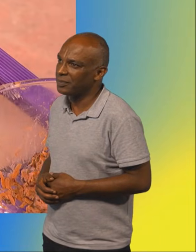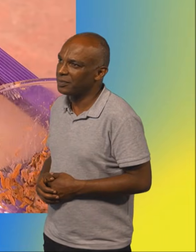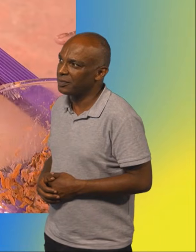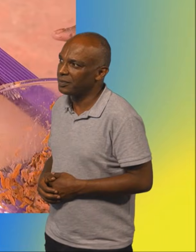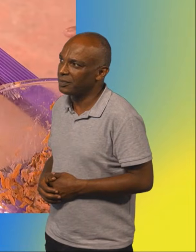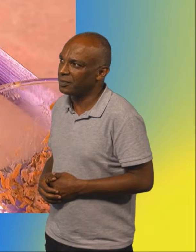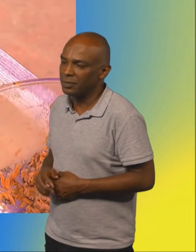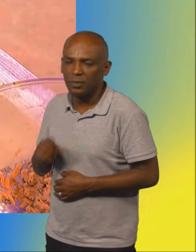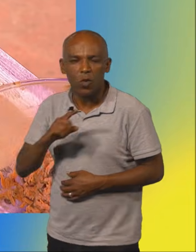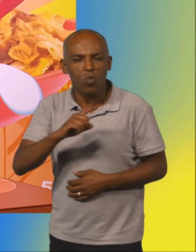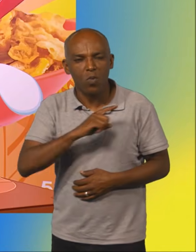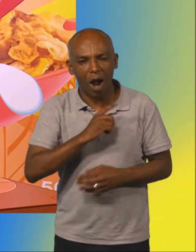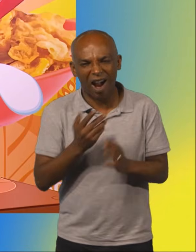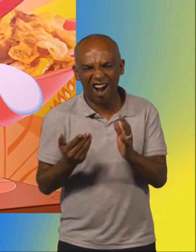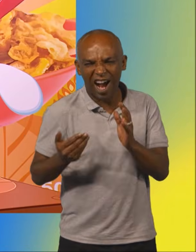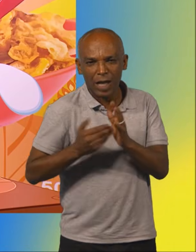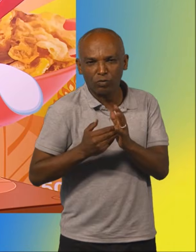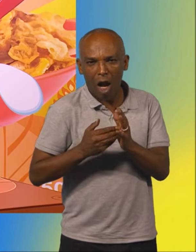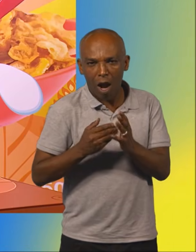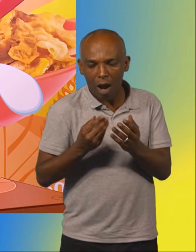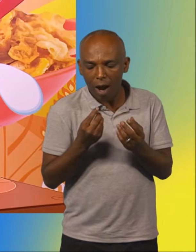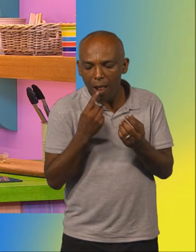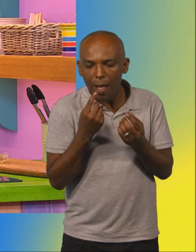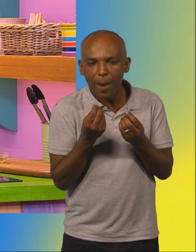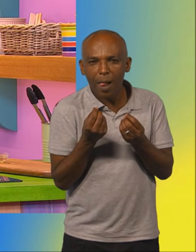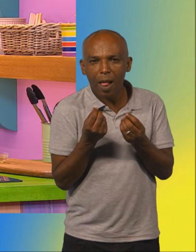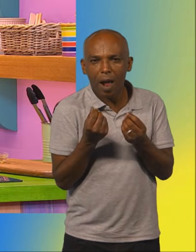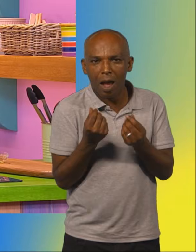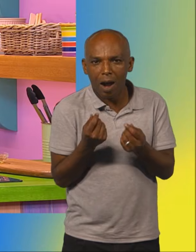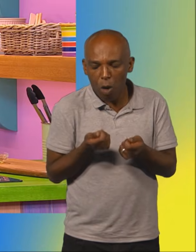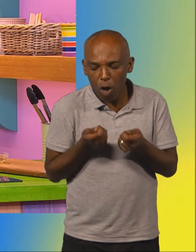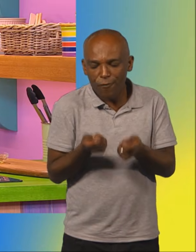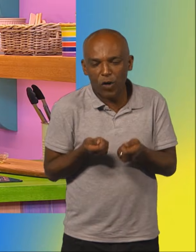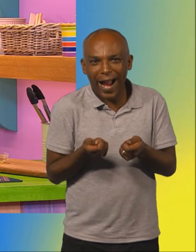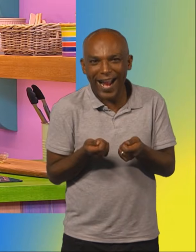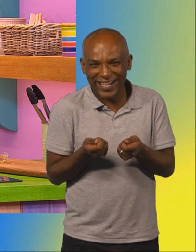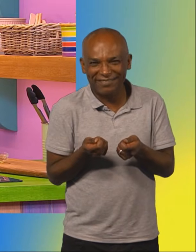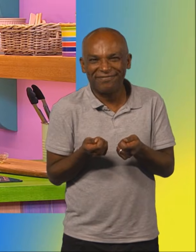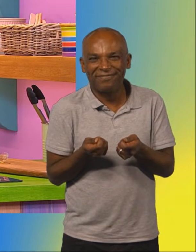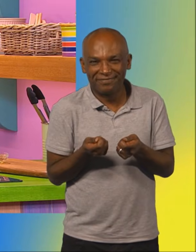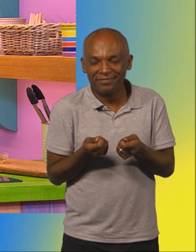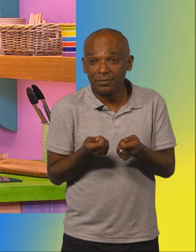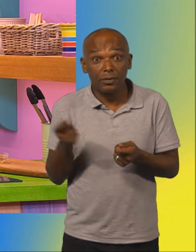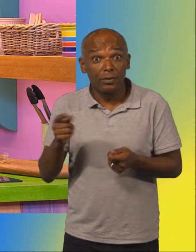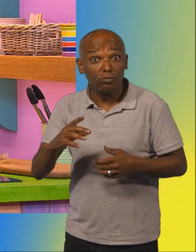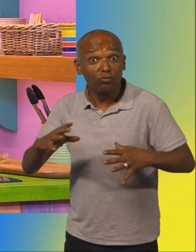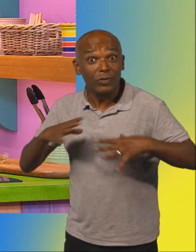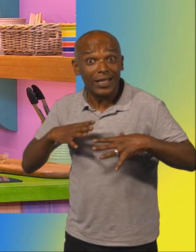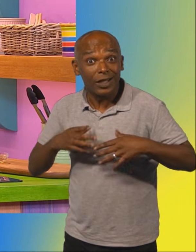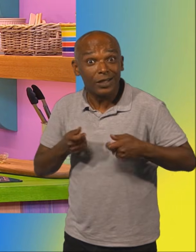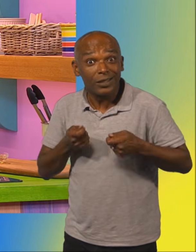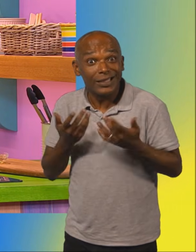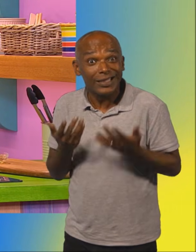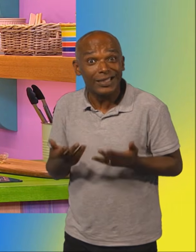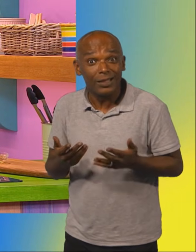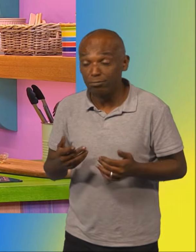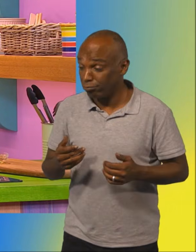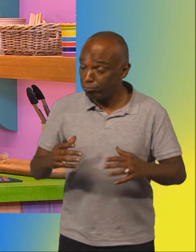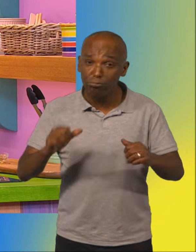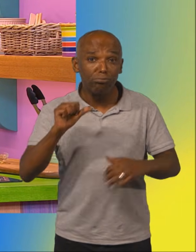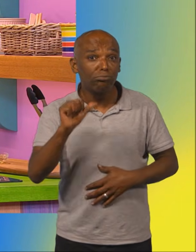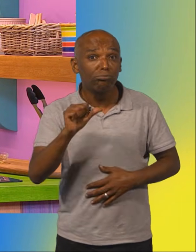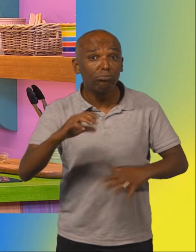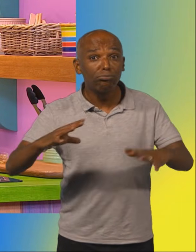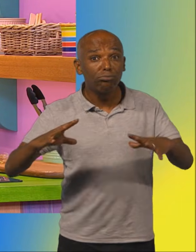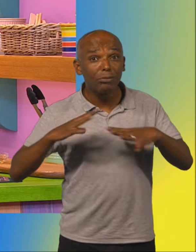fried. Is it ready to cook now, Jen? Yes, all ready. We're going to fry it in a pan.